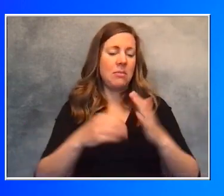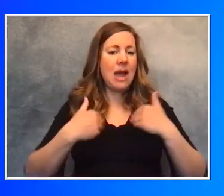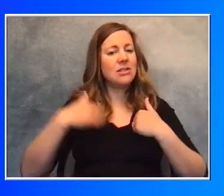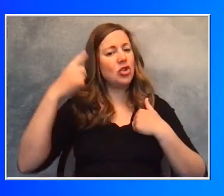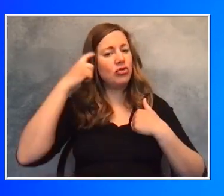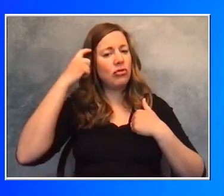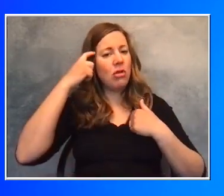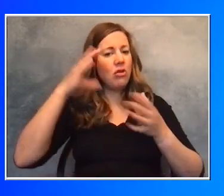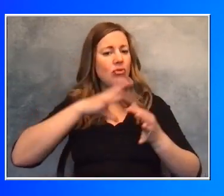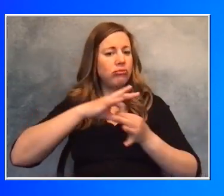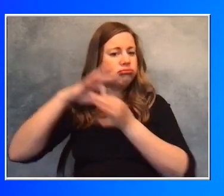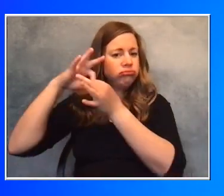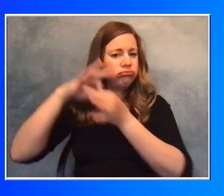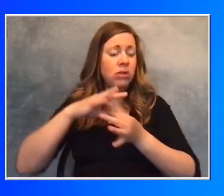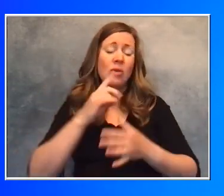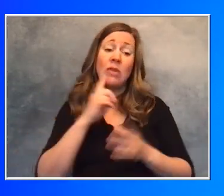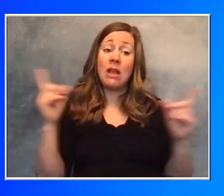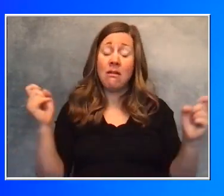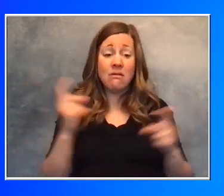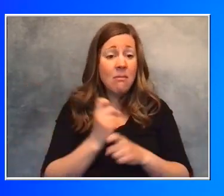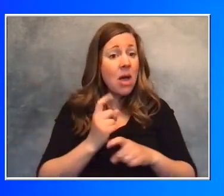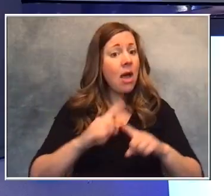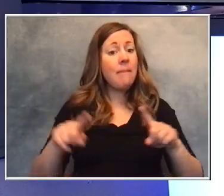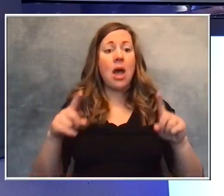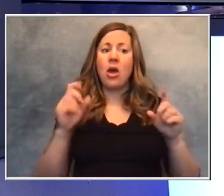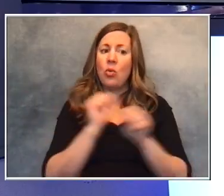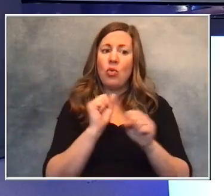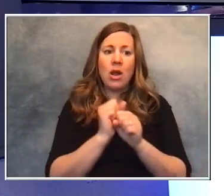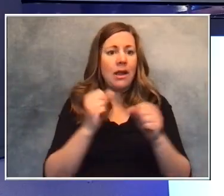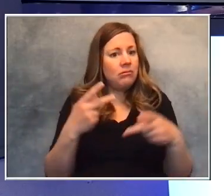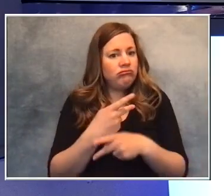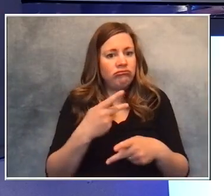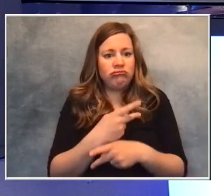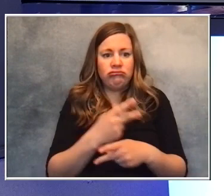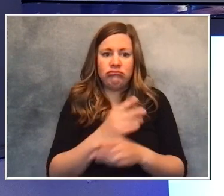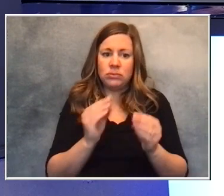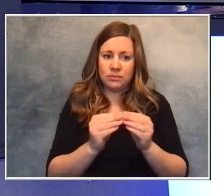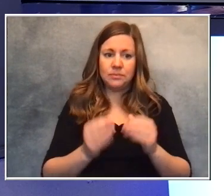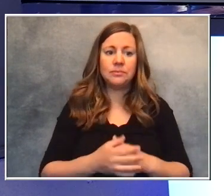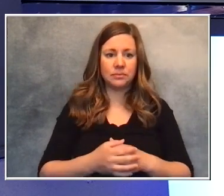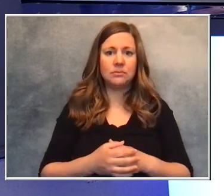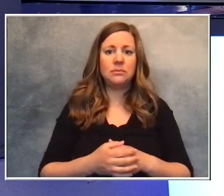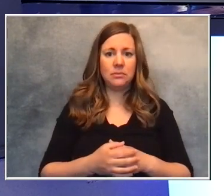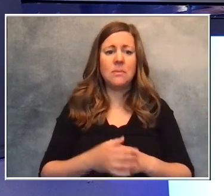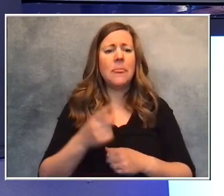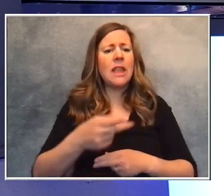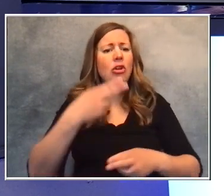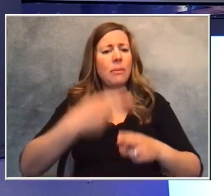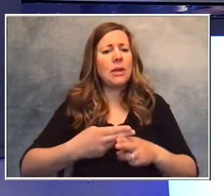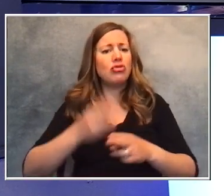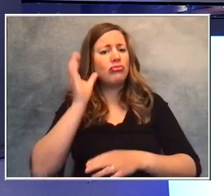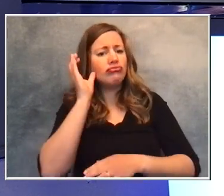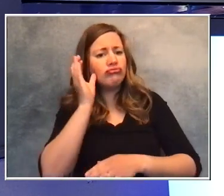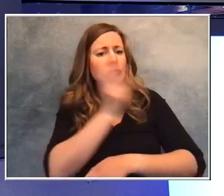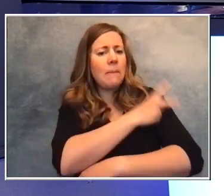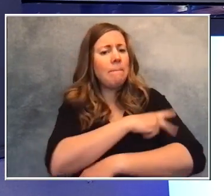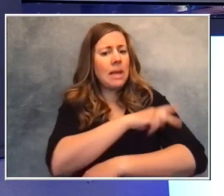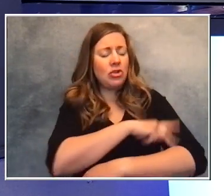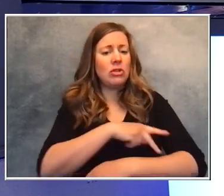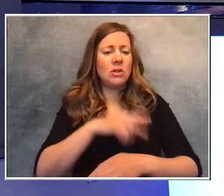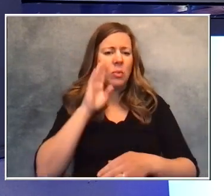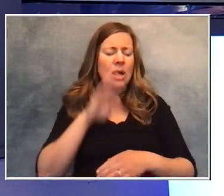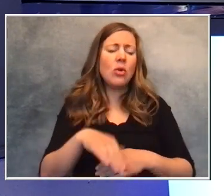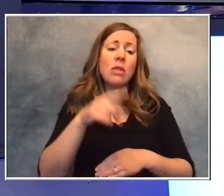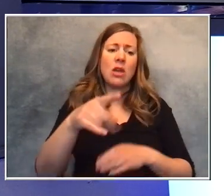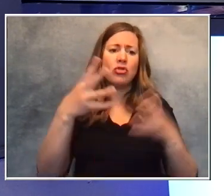it's very complex, but we are working to tease that out. You know, you mentioned about listening to patients, and Admiral, we know that you believe strongly in hearing from long COVID patients,